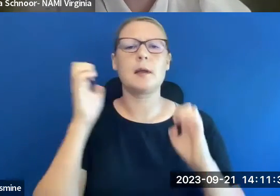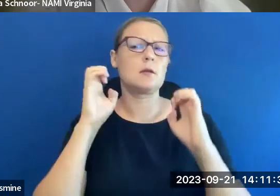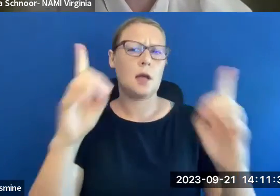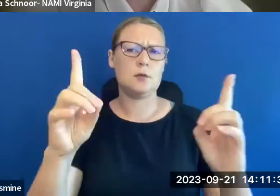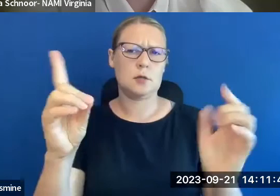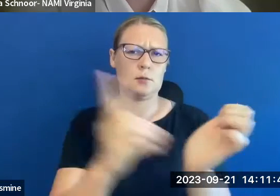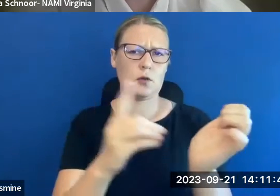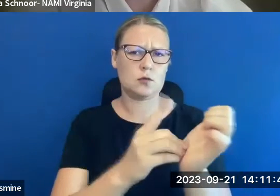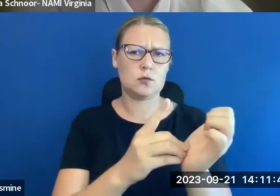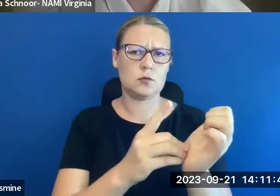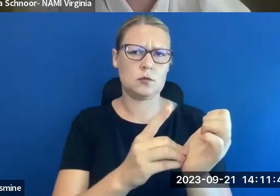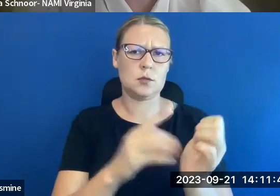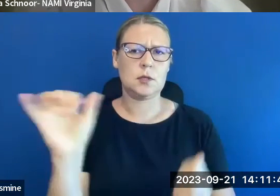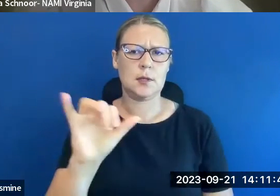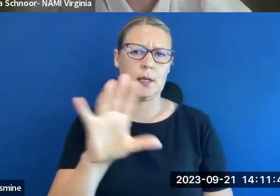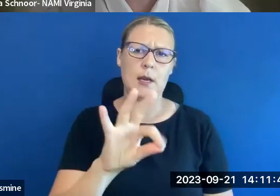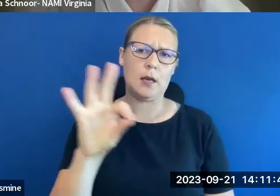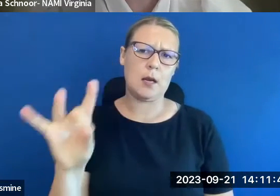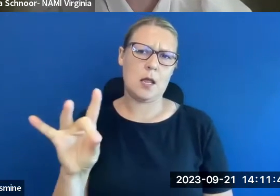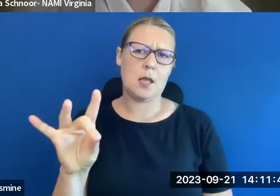providers about things like 988 and